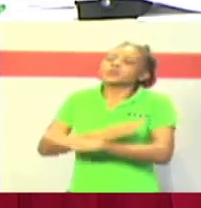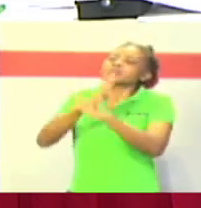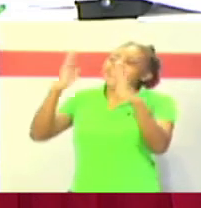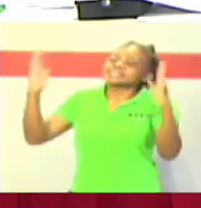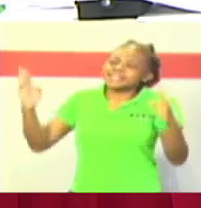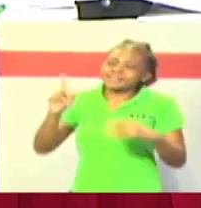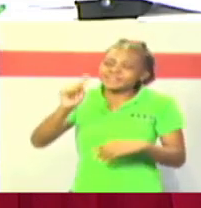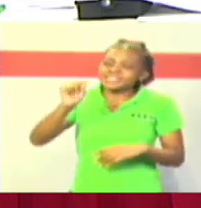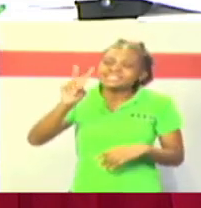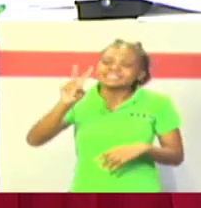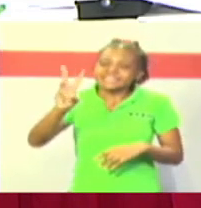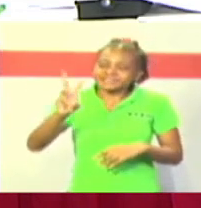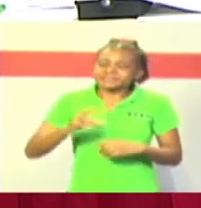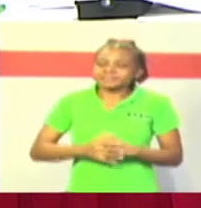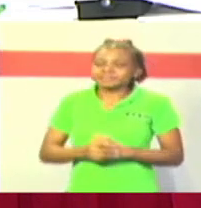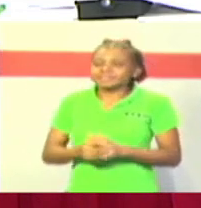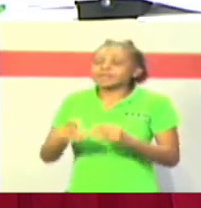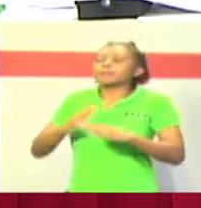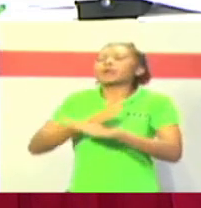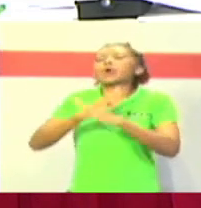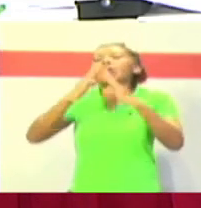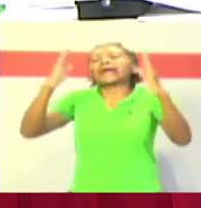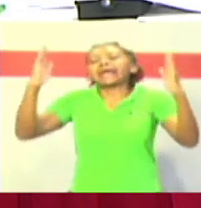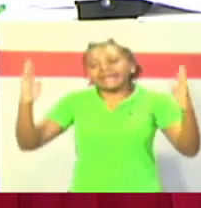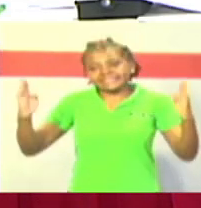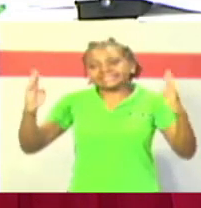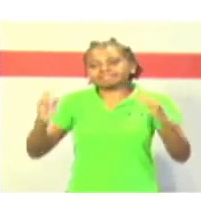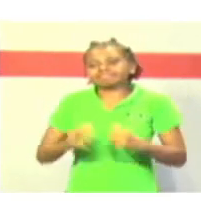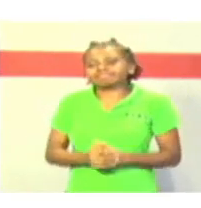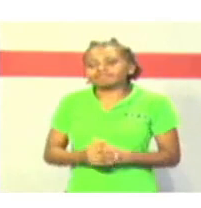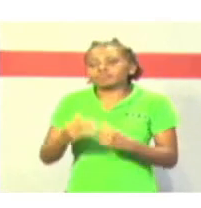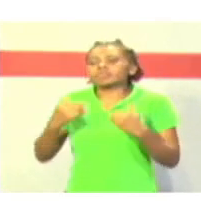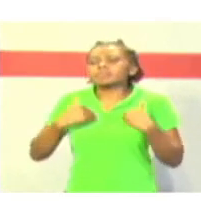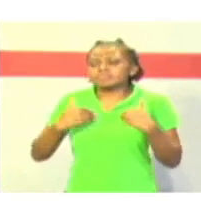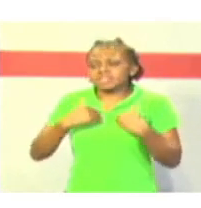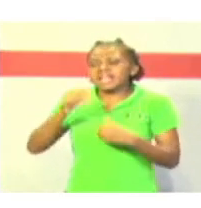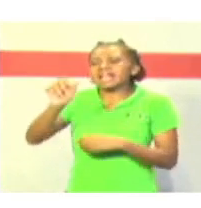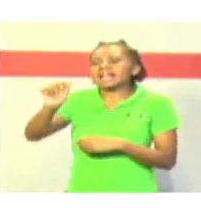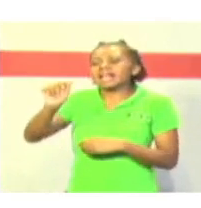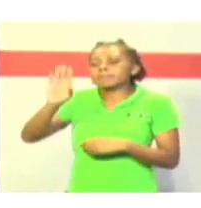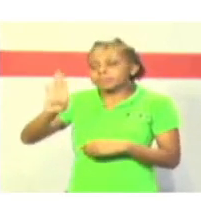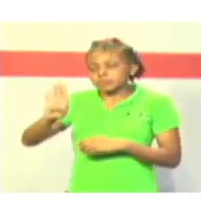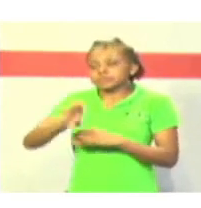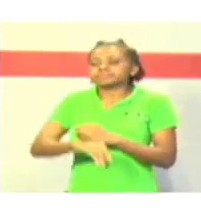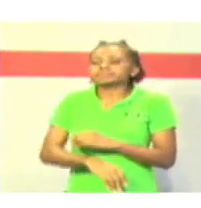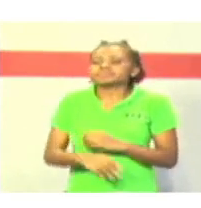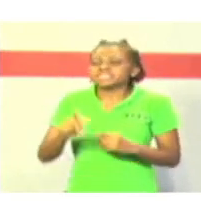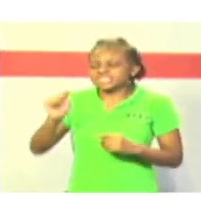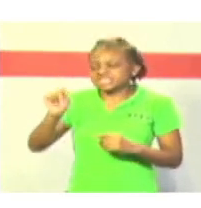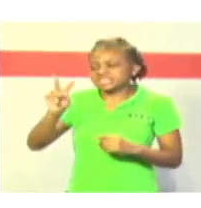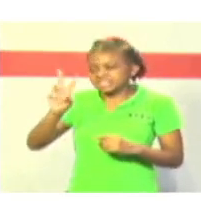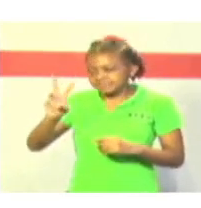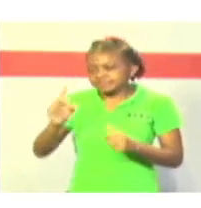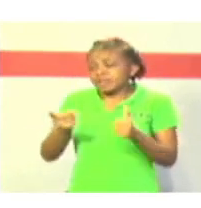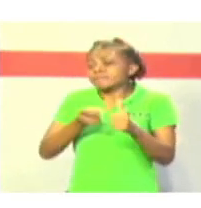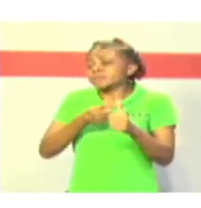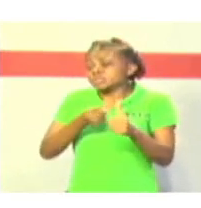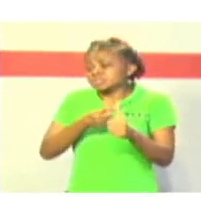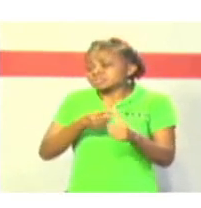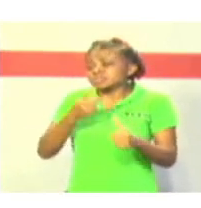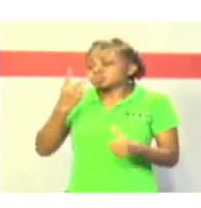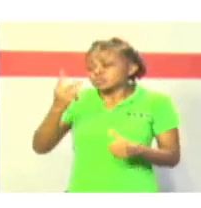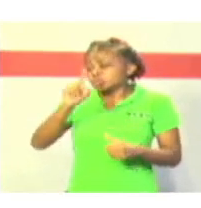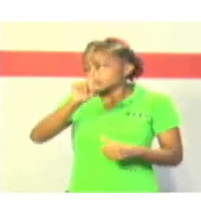TV6. Hi, good morning to the panel. Alicia Boucher from TV6 here. My first two questions are for